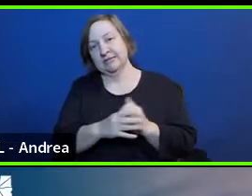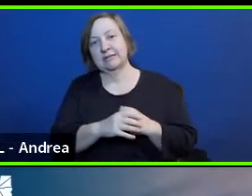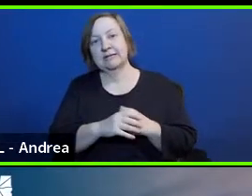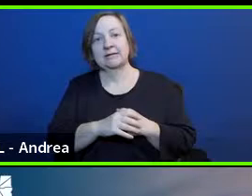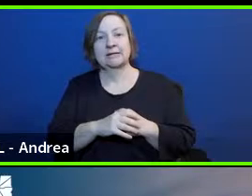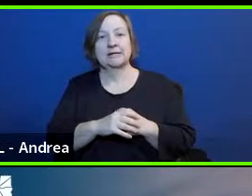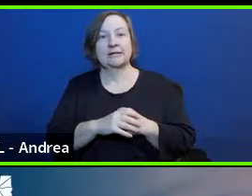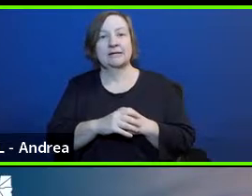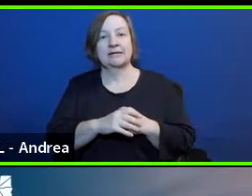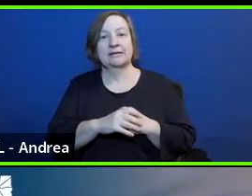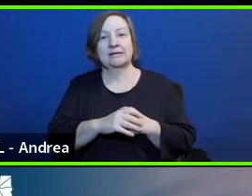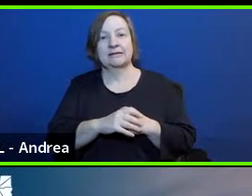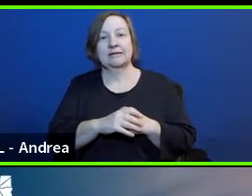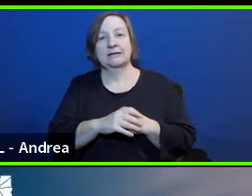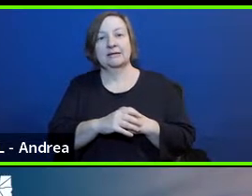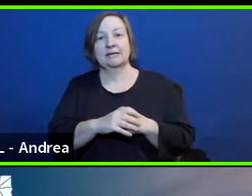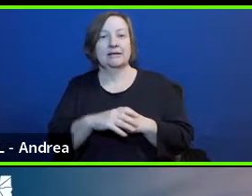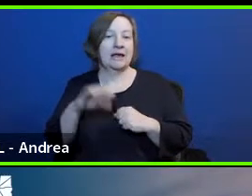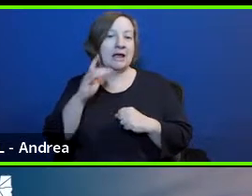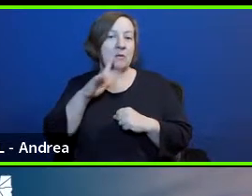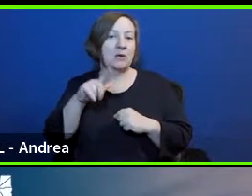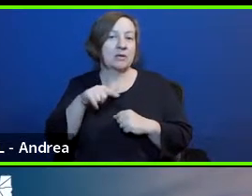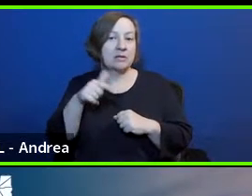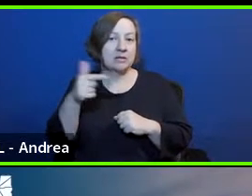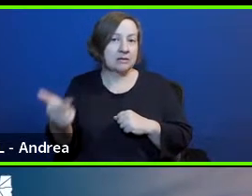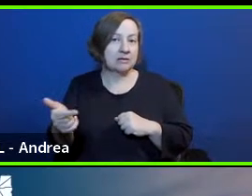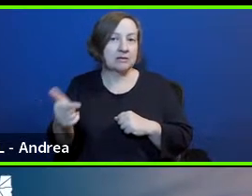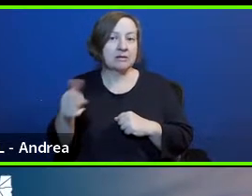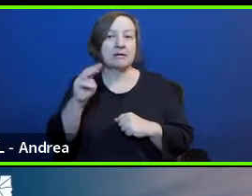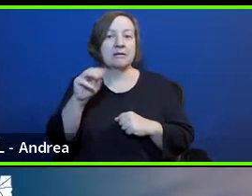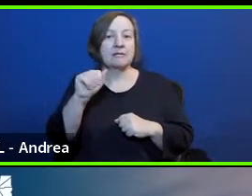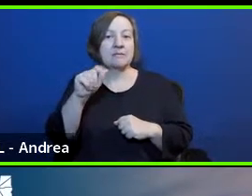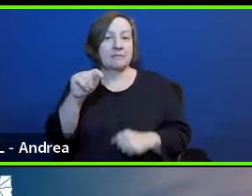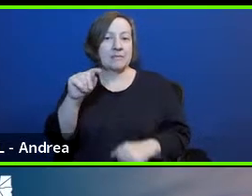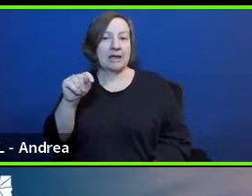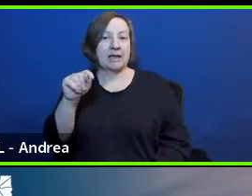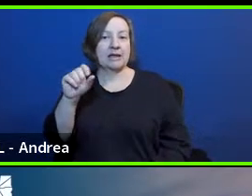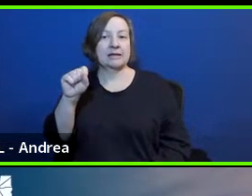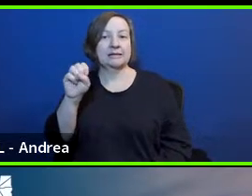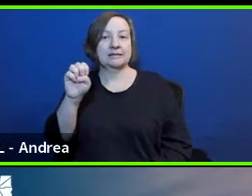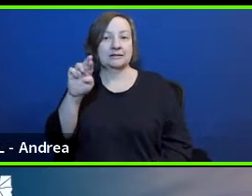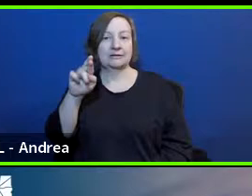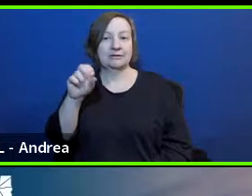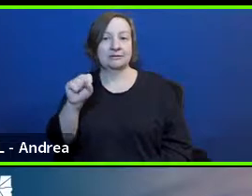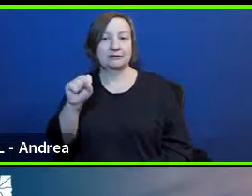I'll pass it to Matt Sears.